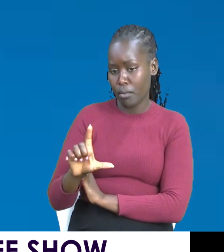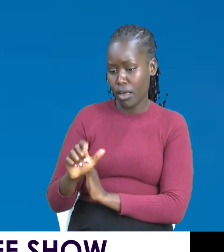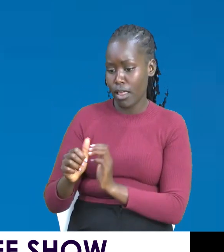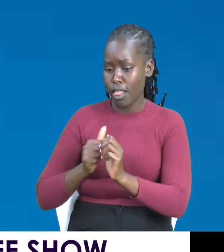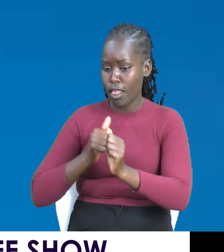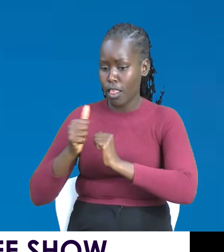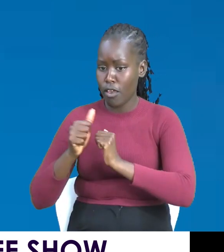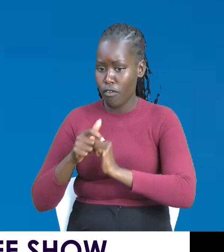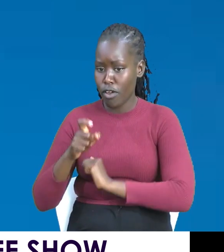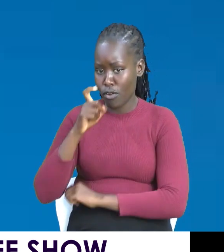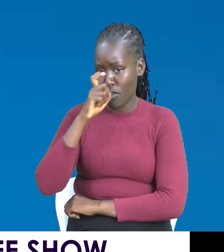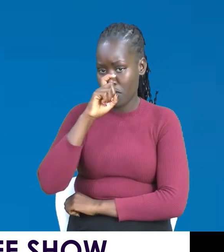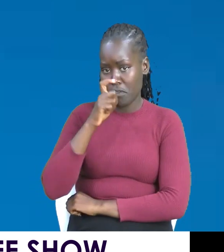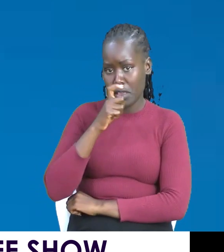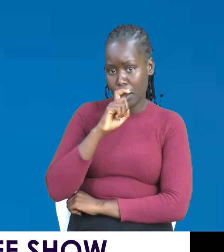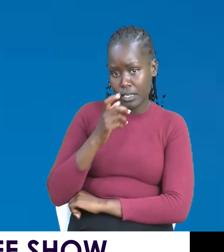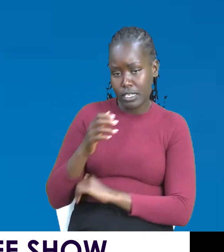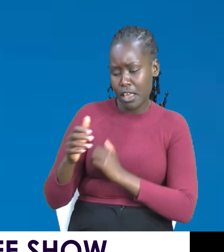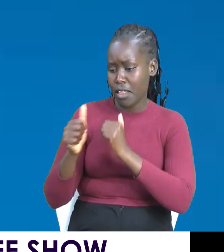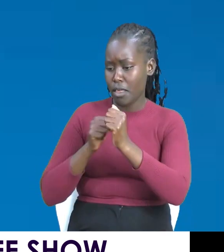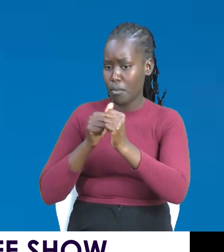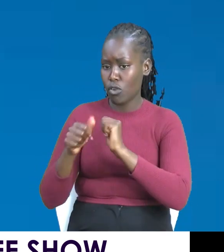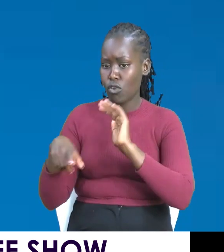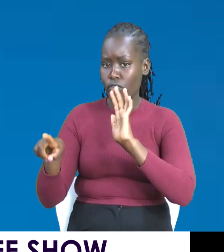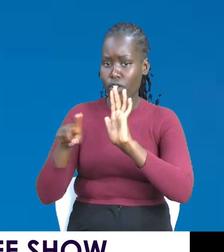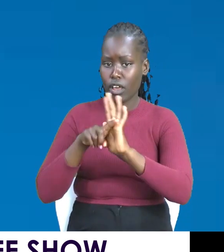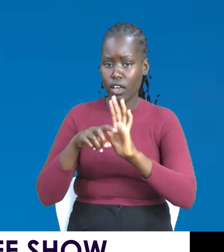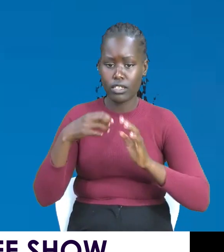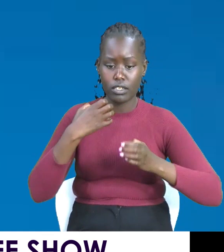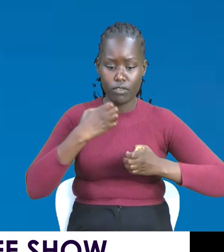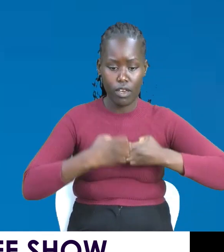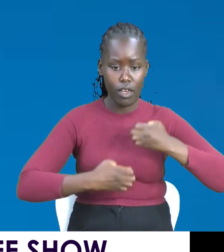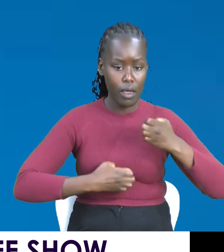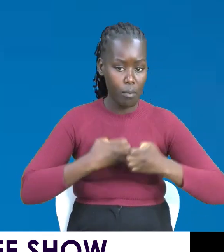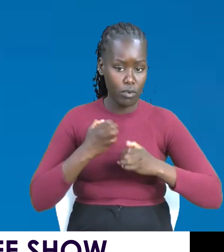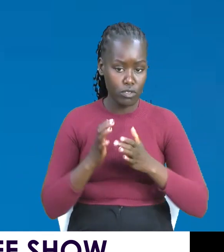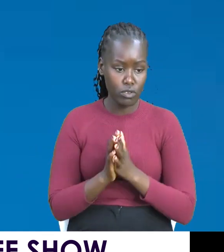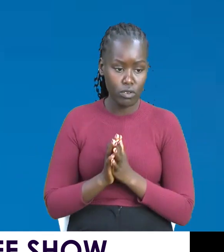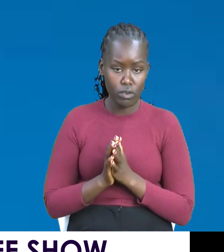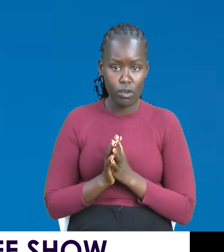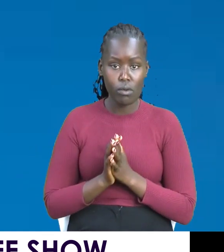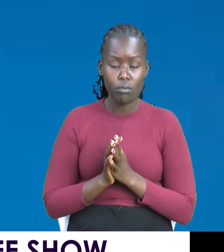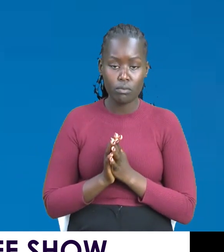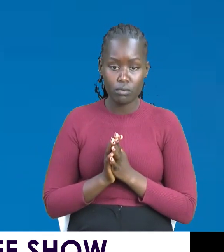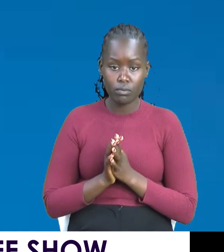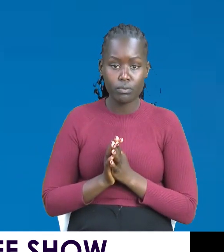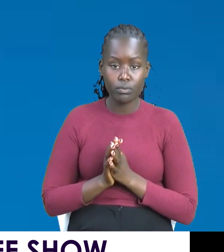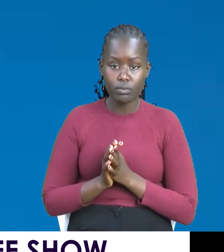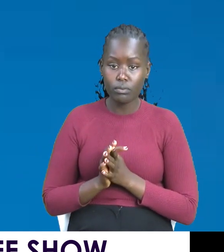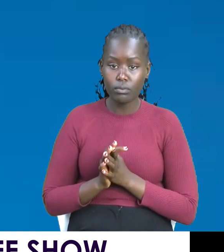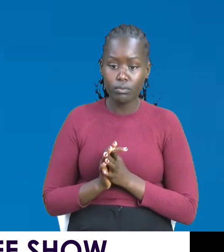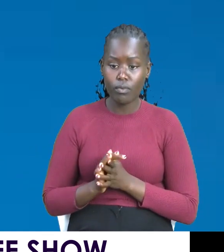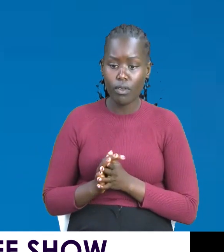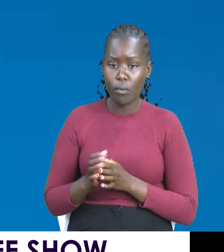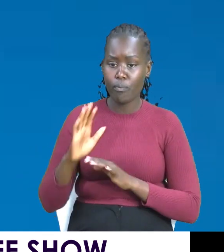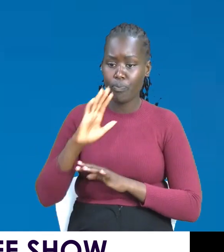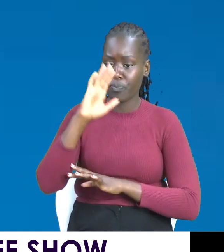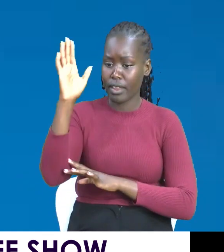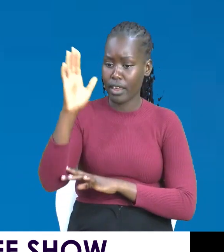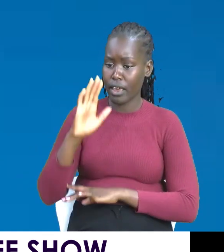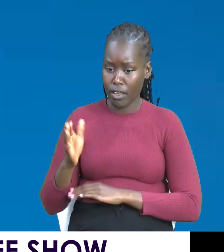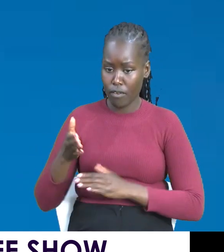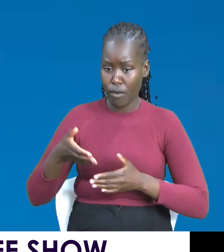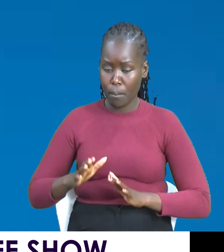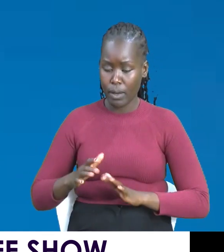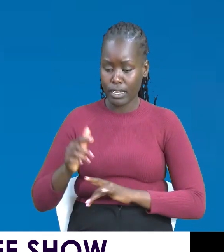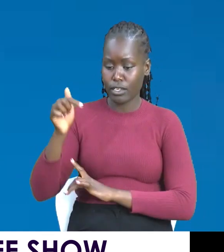the battle of envy, the battle of negative emotion. We would rather that it never were birthed into